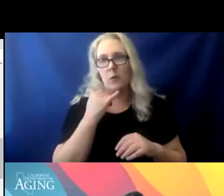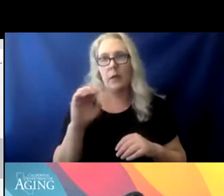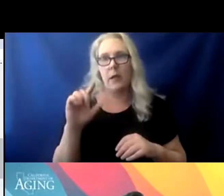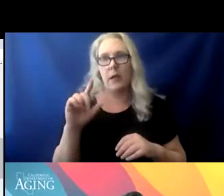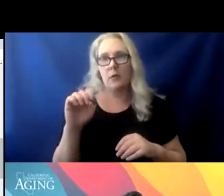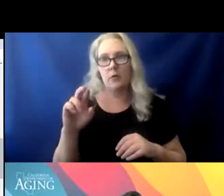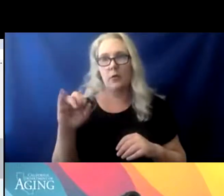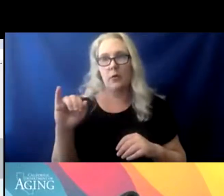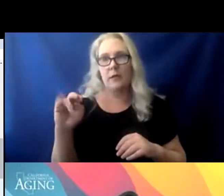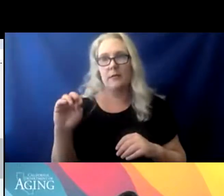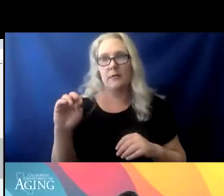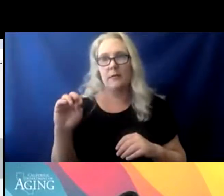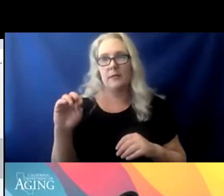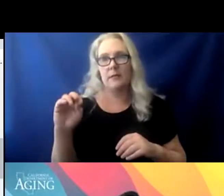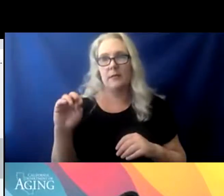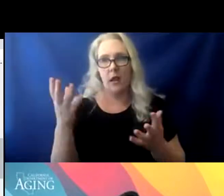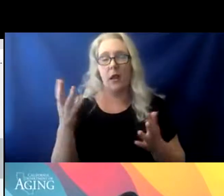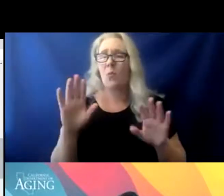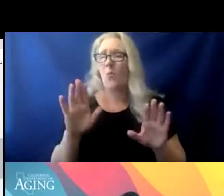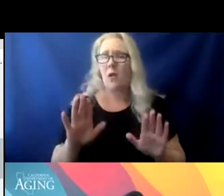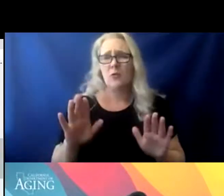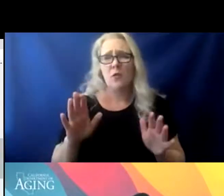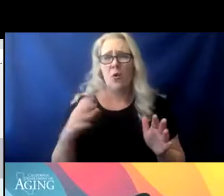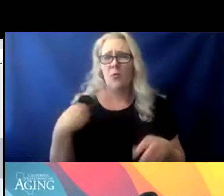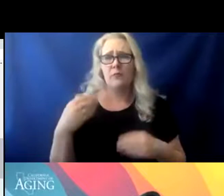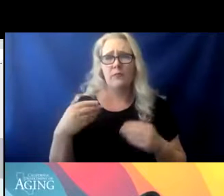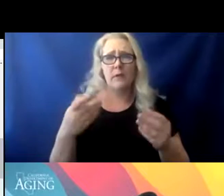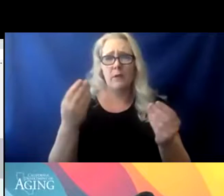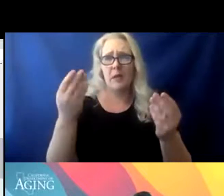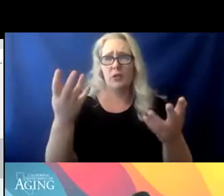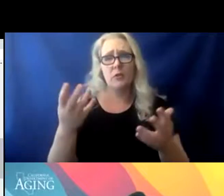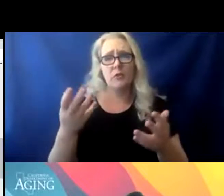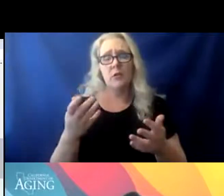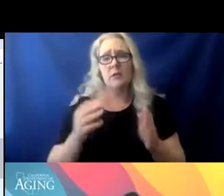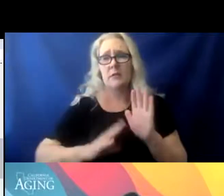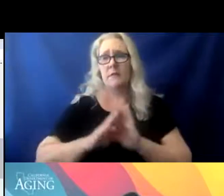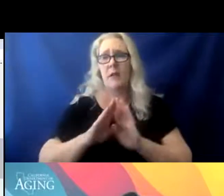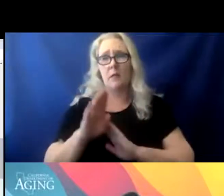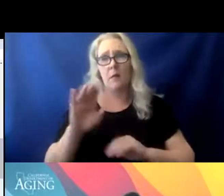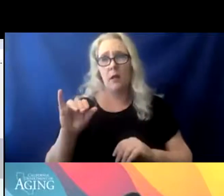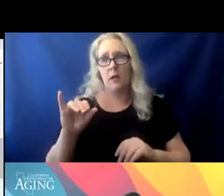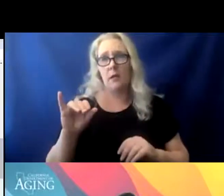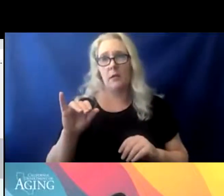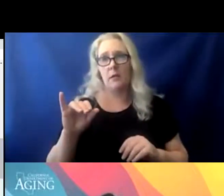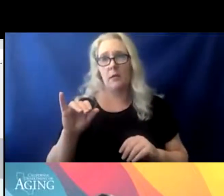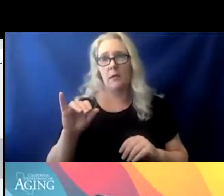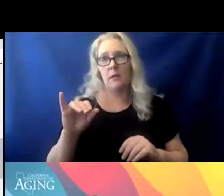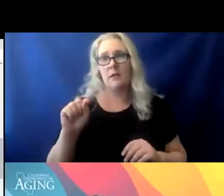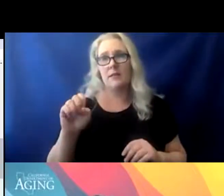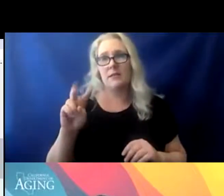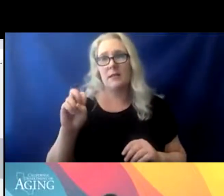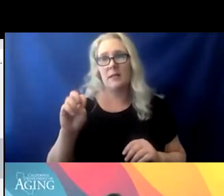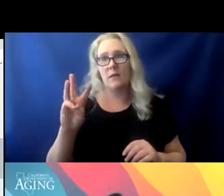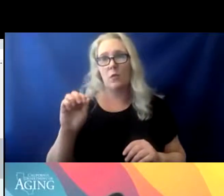which of course is a wonderful legacy of that was developed by Steve Wallace and his team